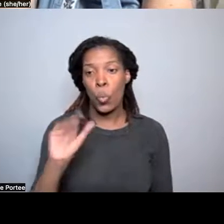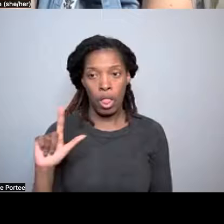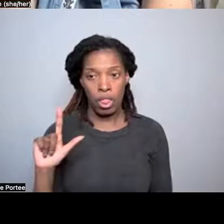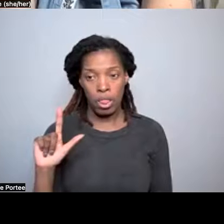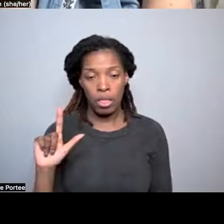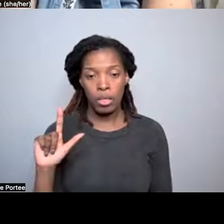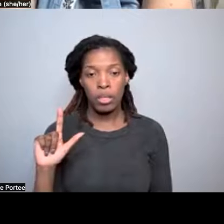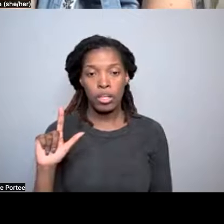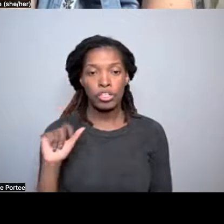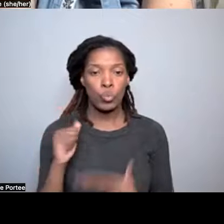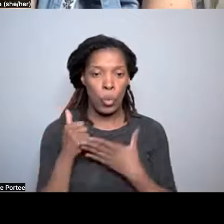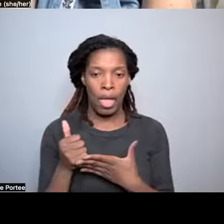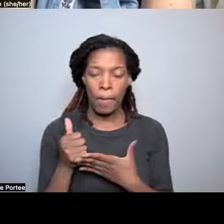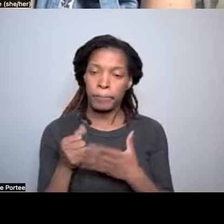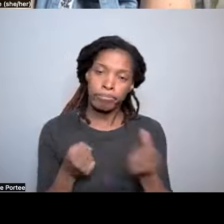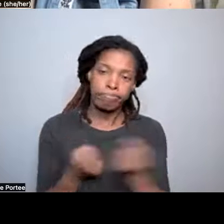to claim our rights.